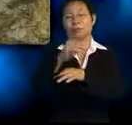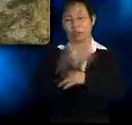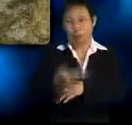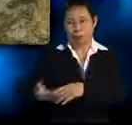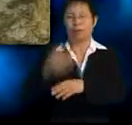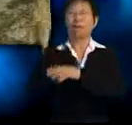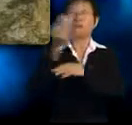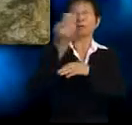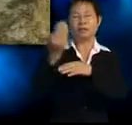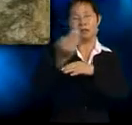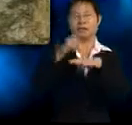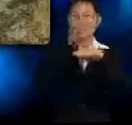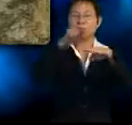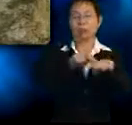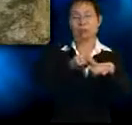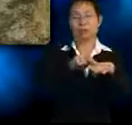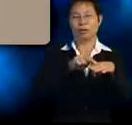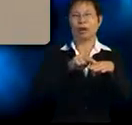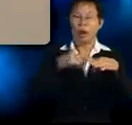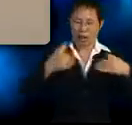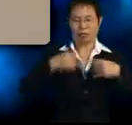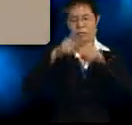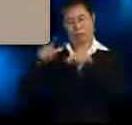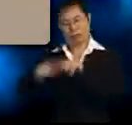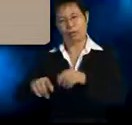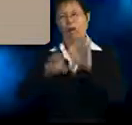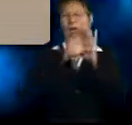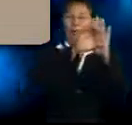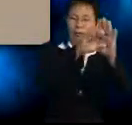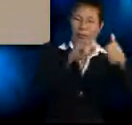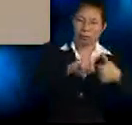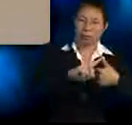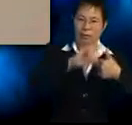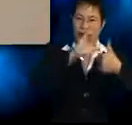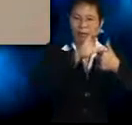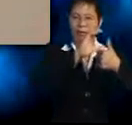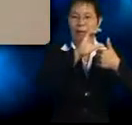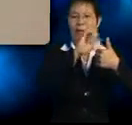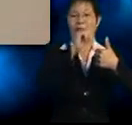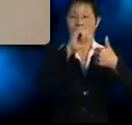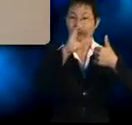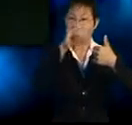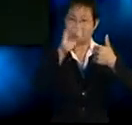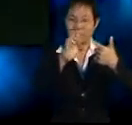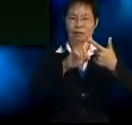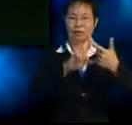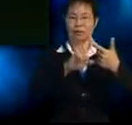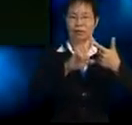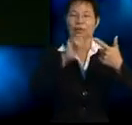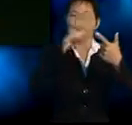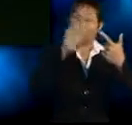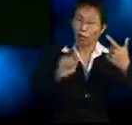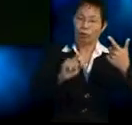Natural calcium carbonate exists in many forms. Some examples are calcite, chalk,